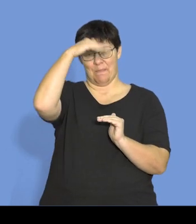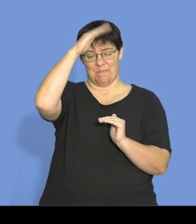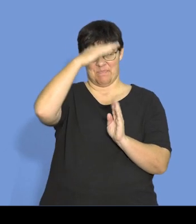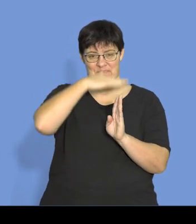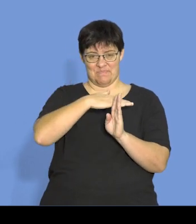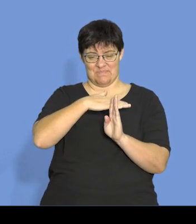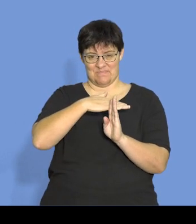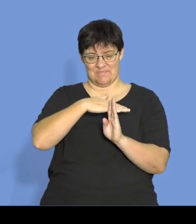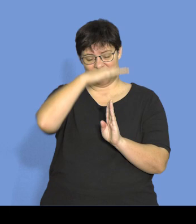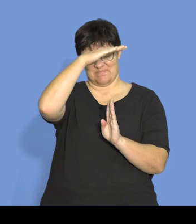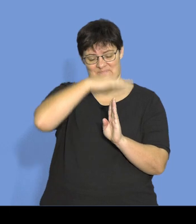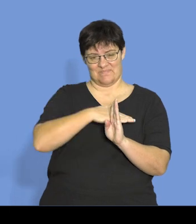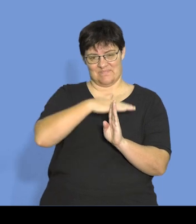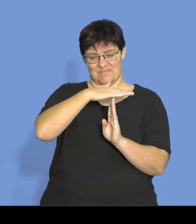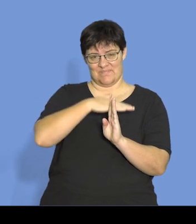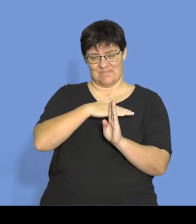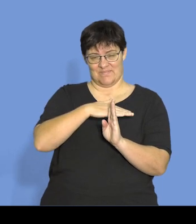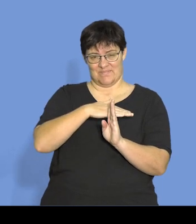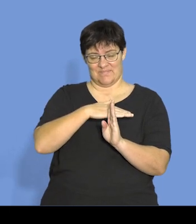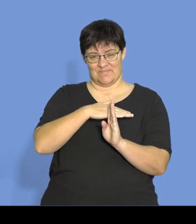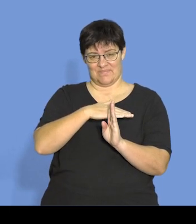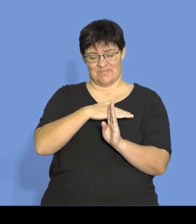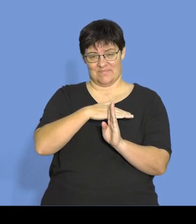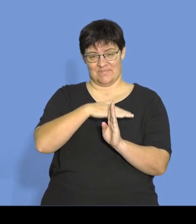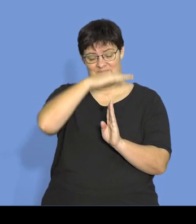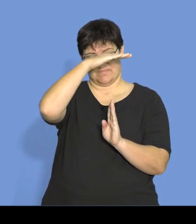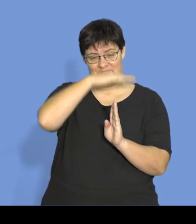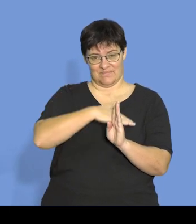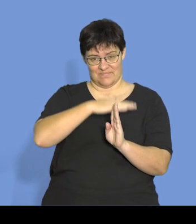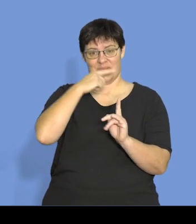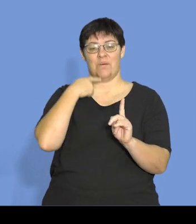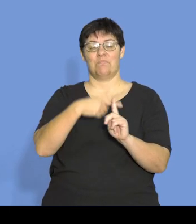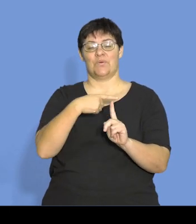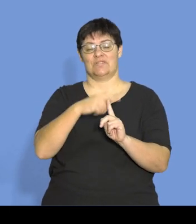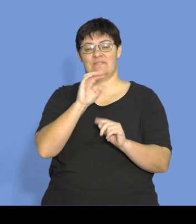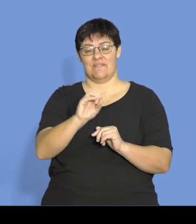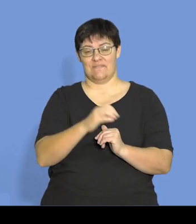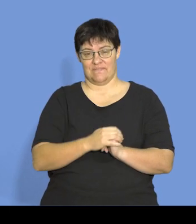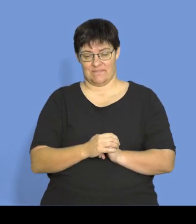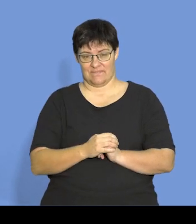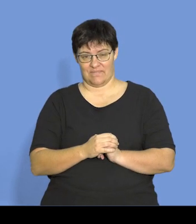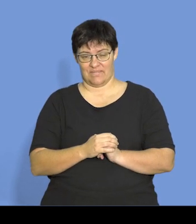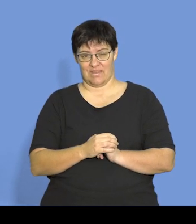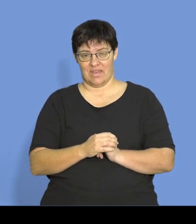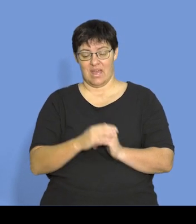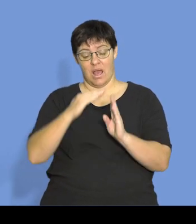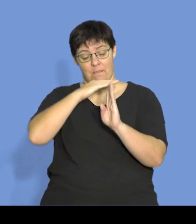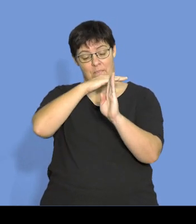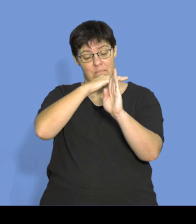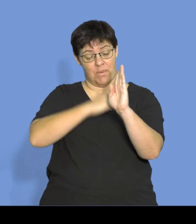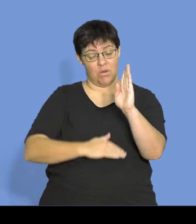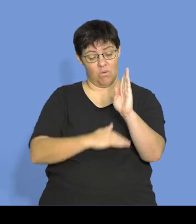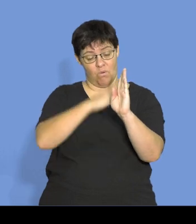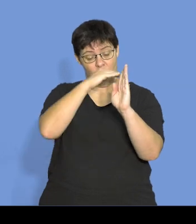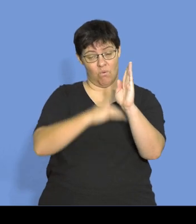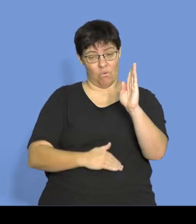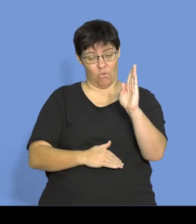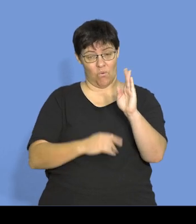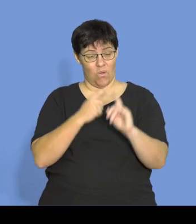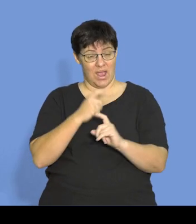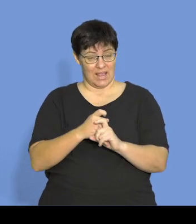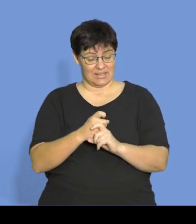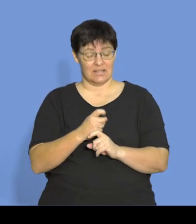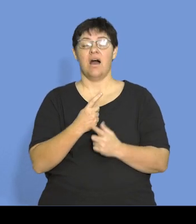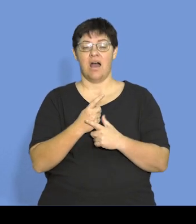of y that is above the x-axis is always positive. Anyone that is below the x-axis